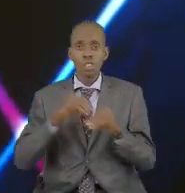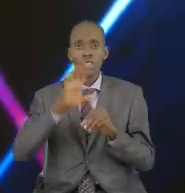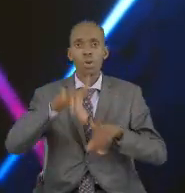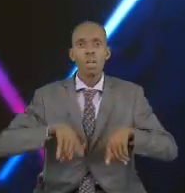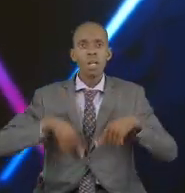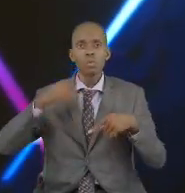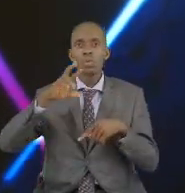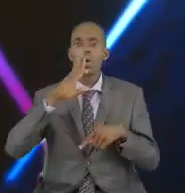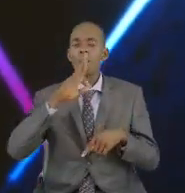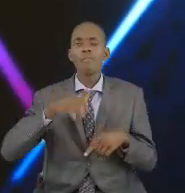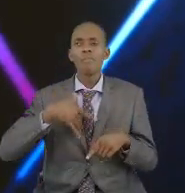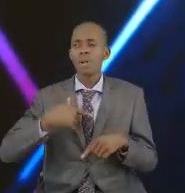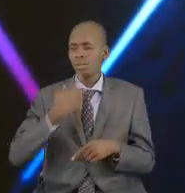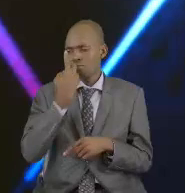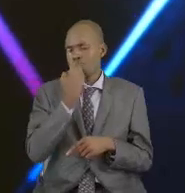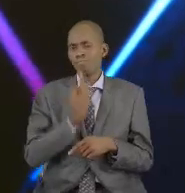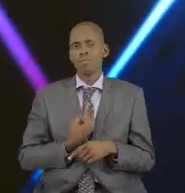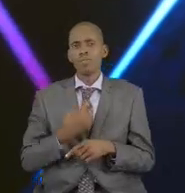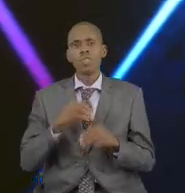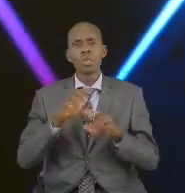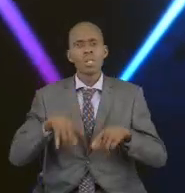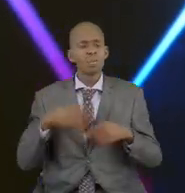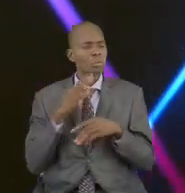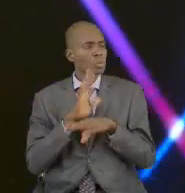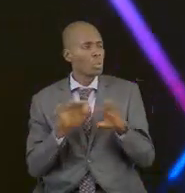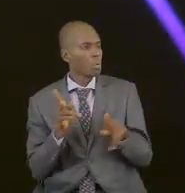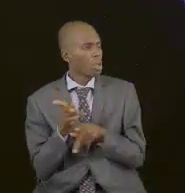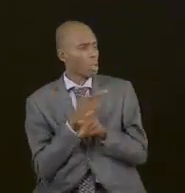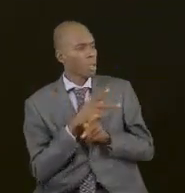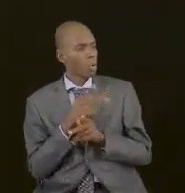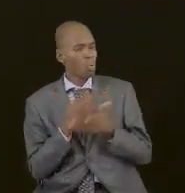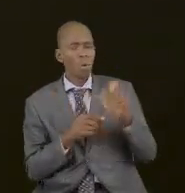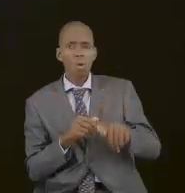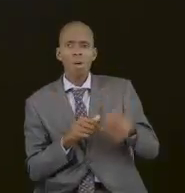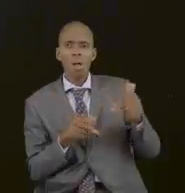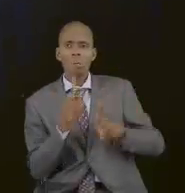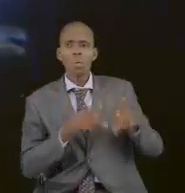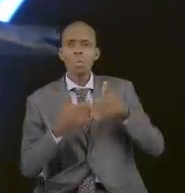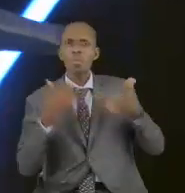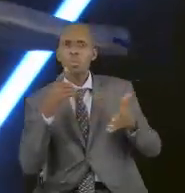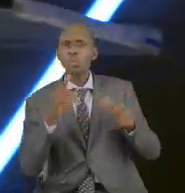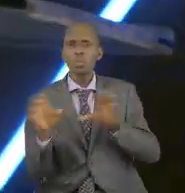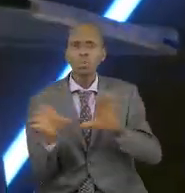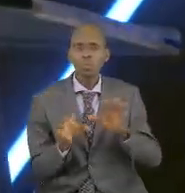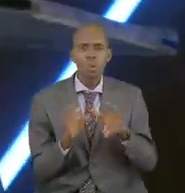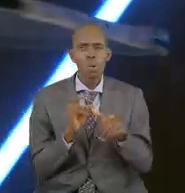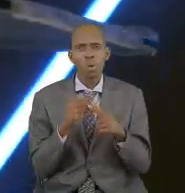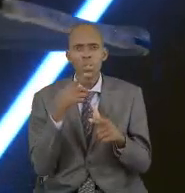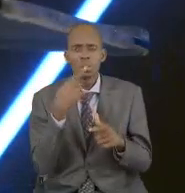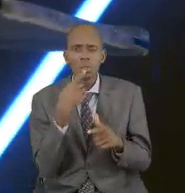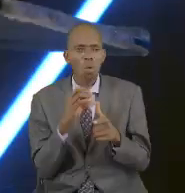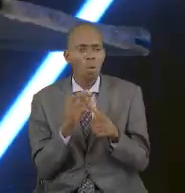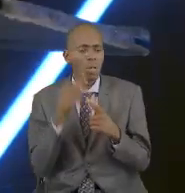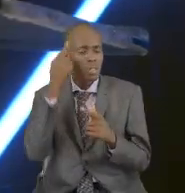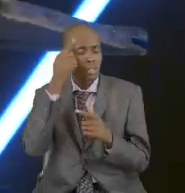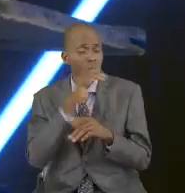your life you don't care what other people who have gone before you, what they do or what they say or what they think,